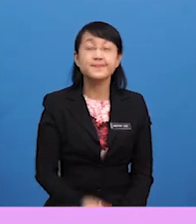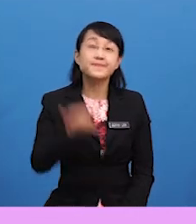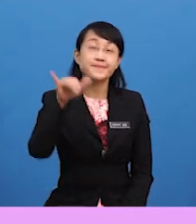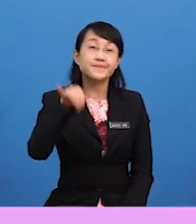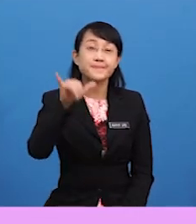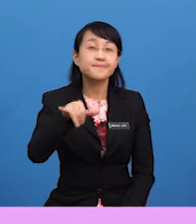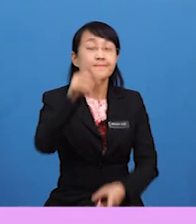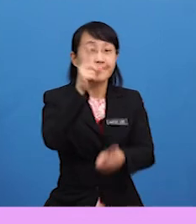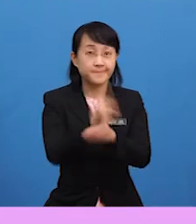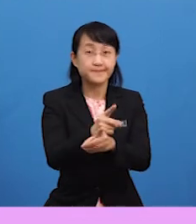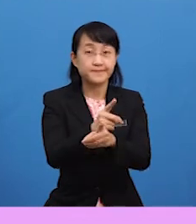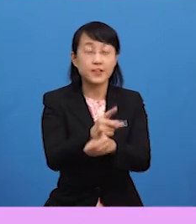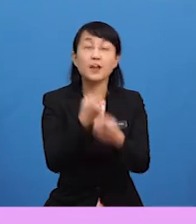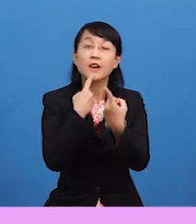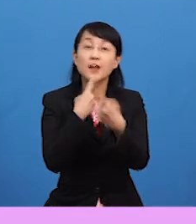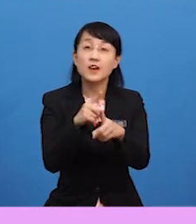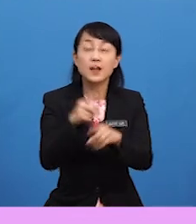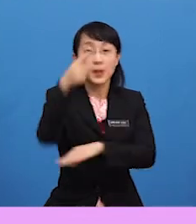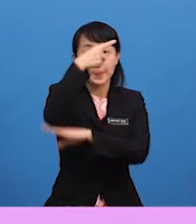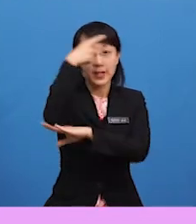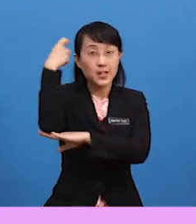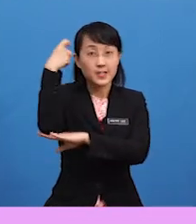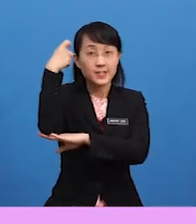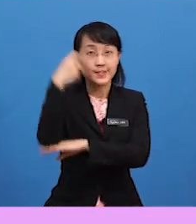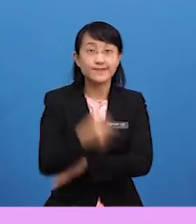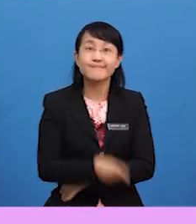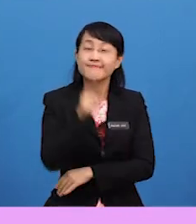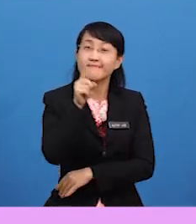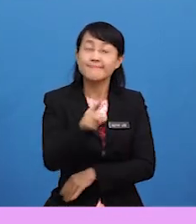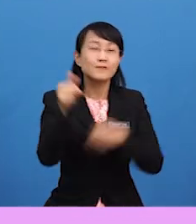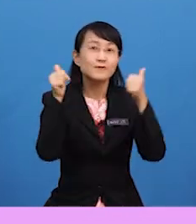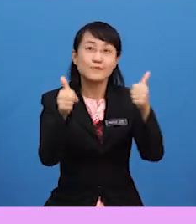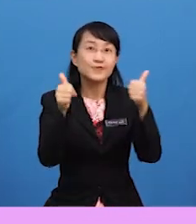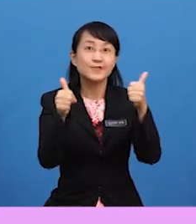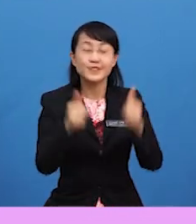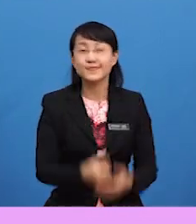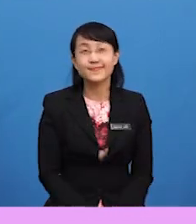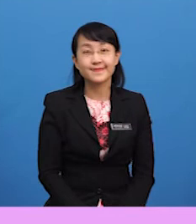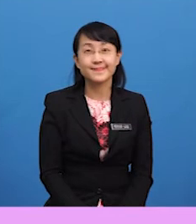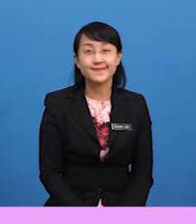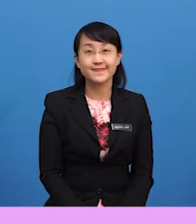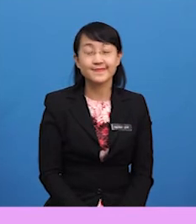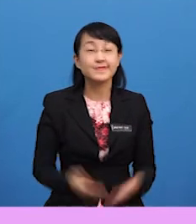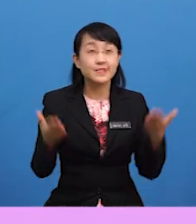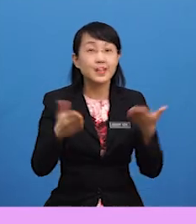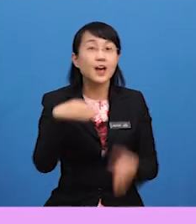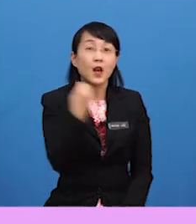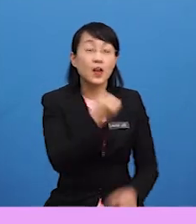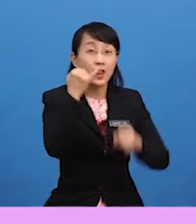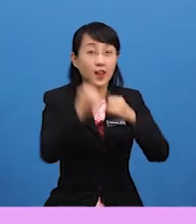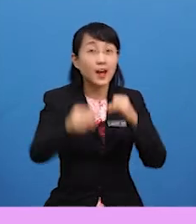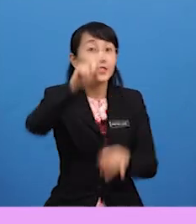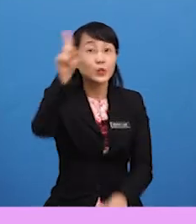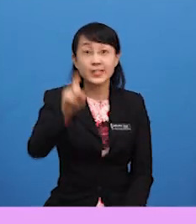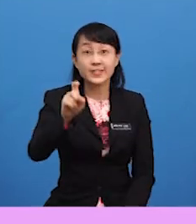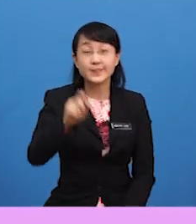Yes, that's correct. The answer is because. You are so good at this, friends. Here is our last question